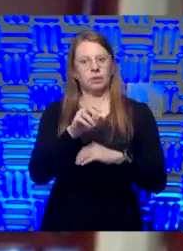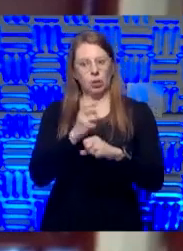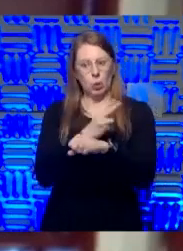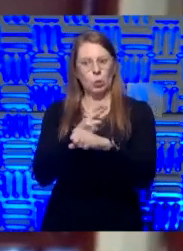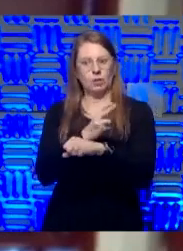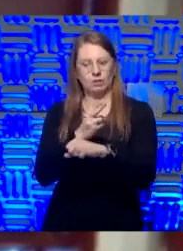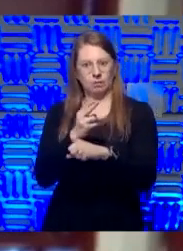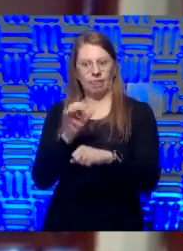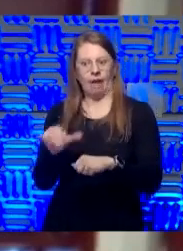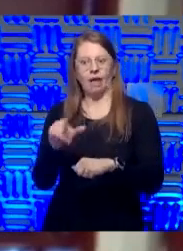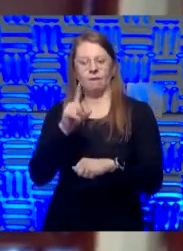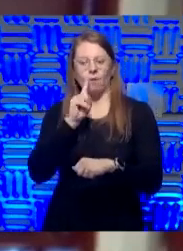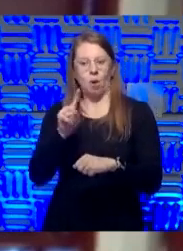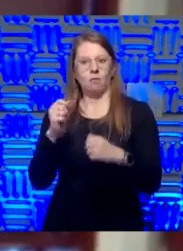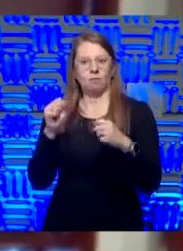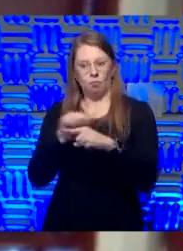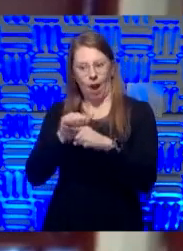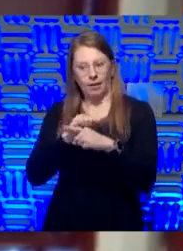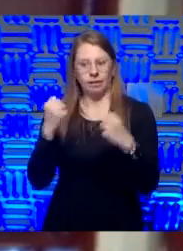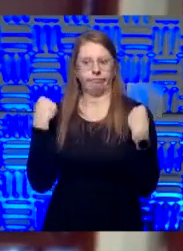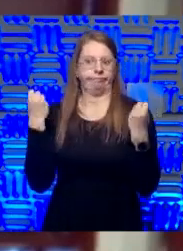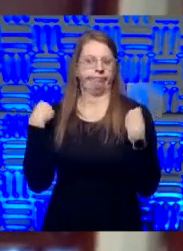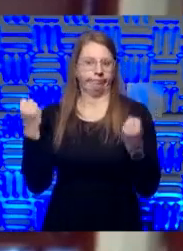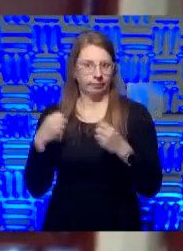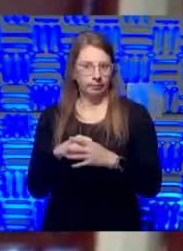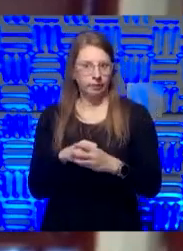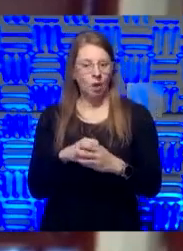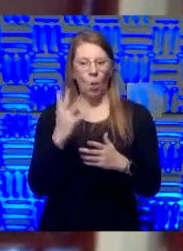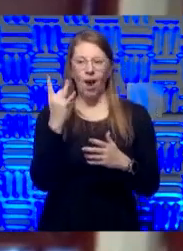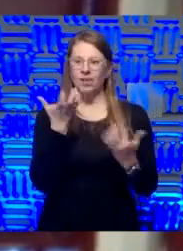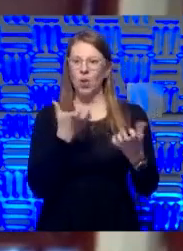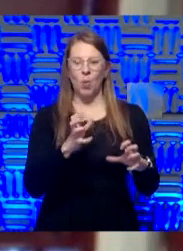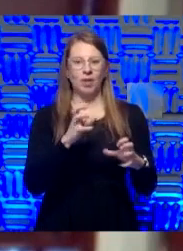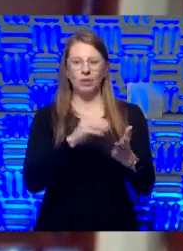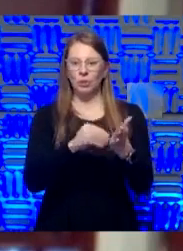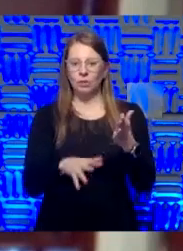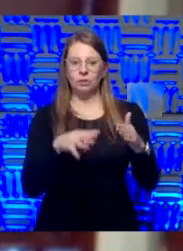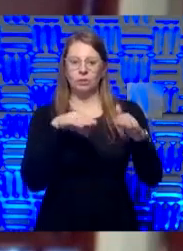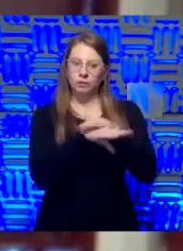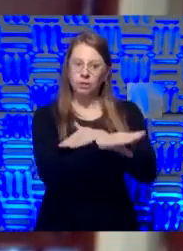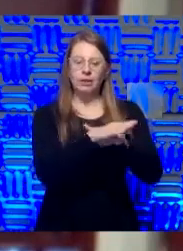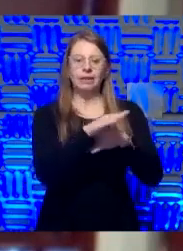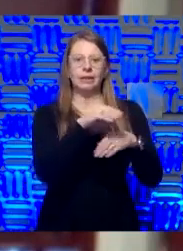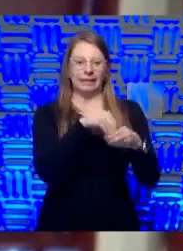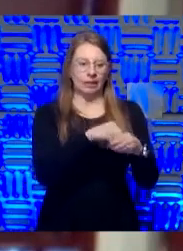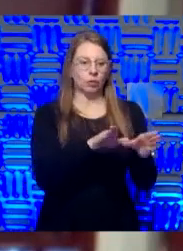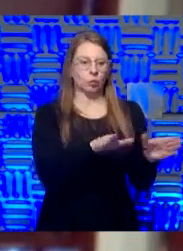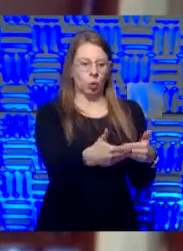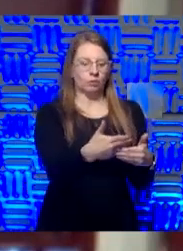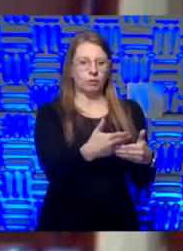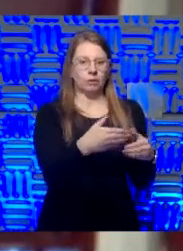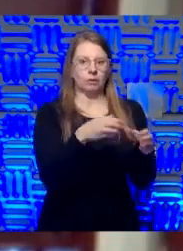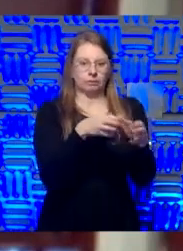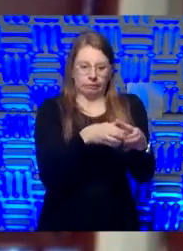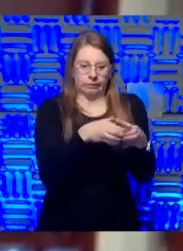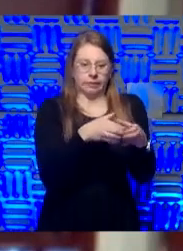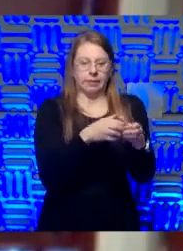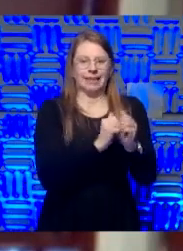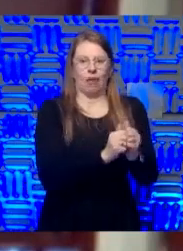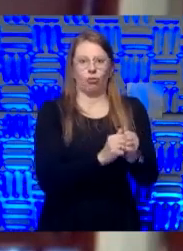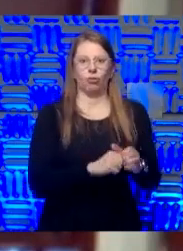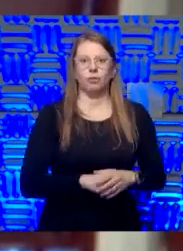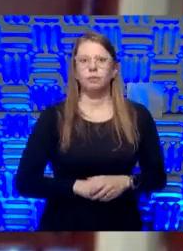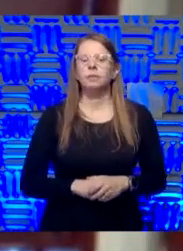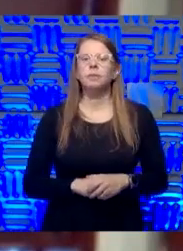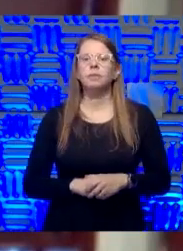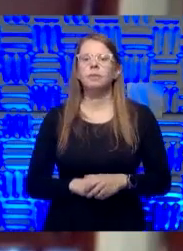and trying to reduce that density of students that are participating at a given time. And that's also